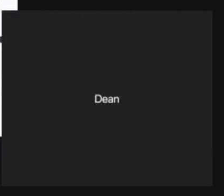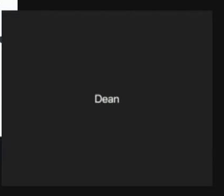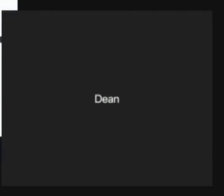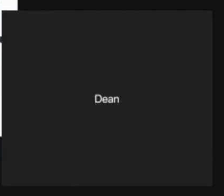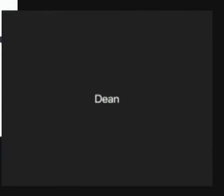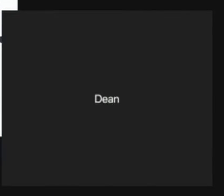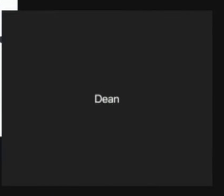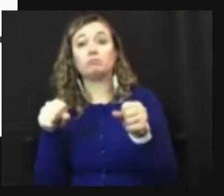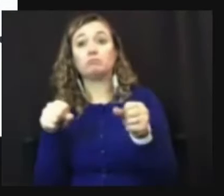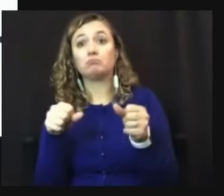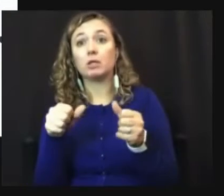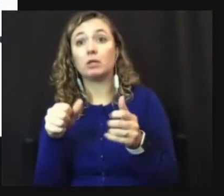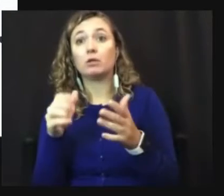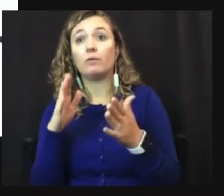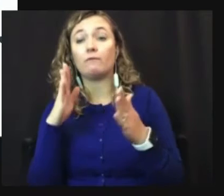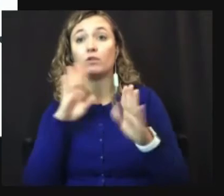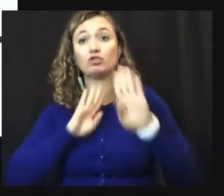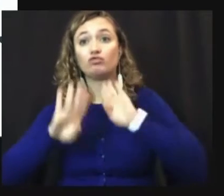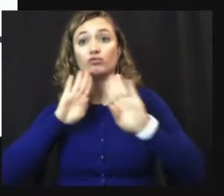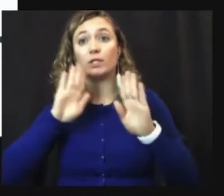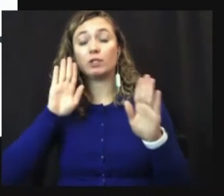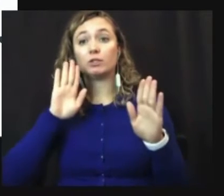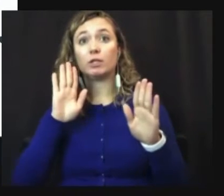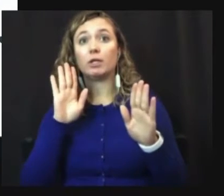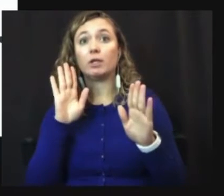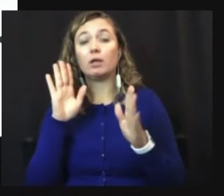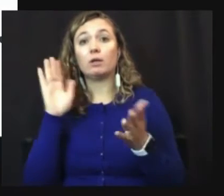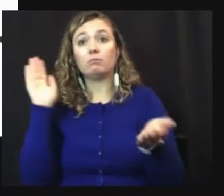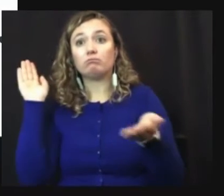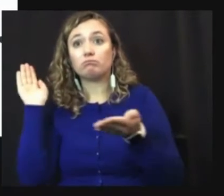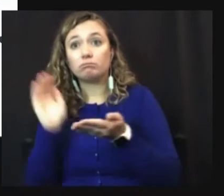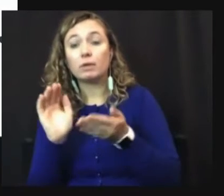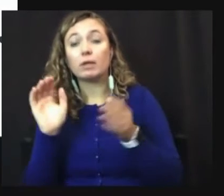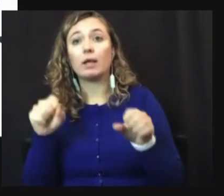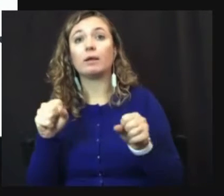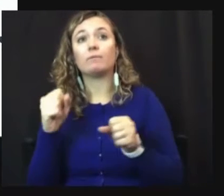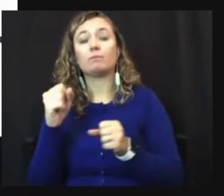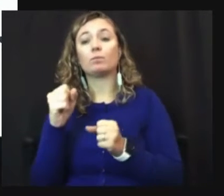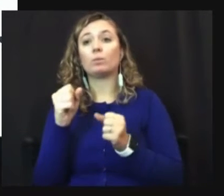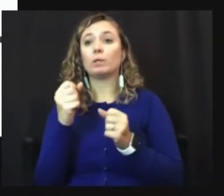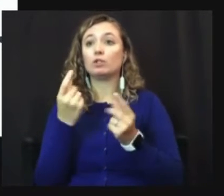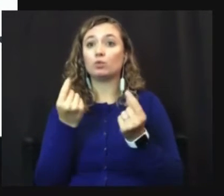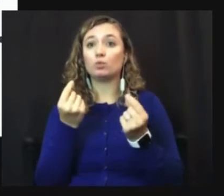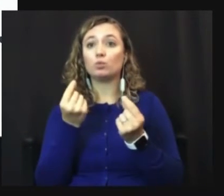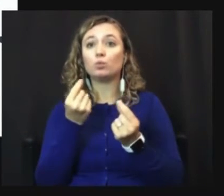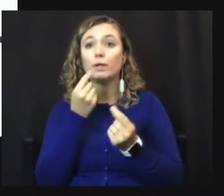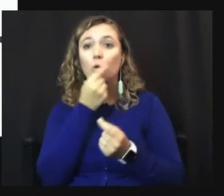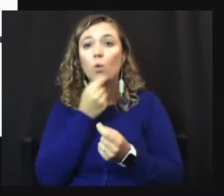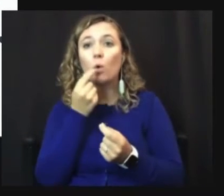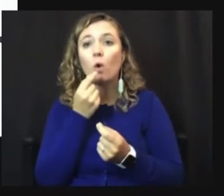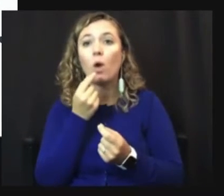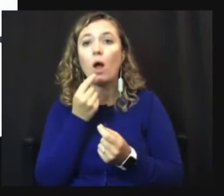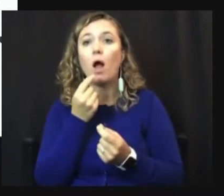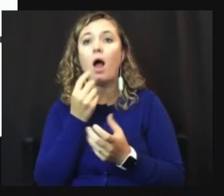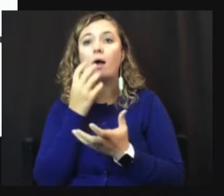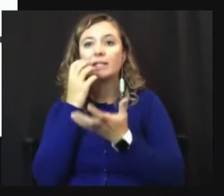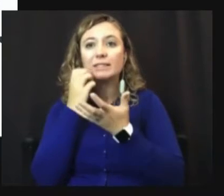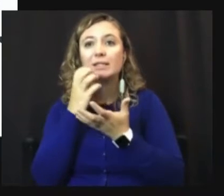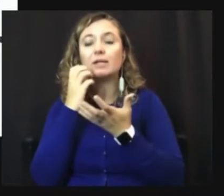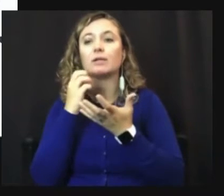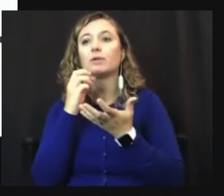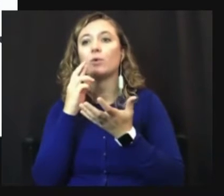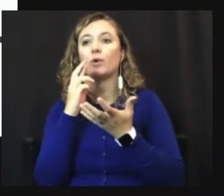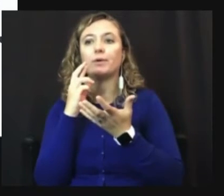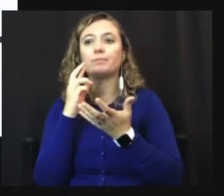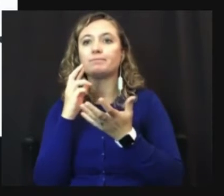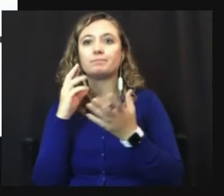feeling stressed and begins to stim through oral motor activity, it really can decrease the stress and increase our